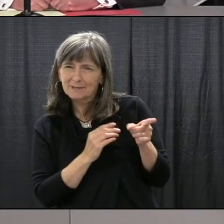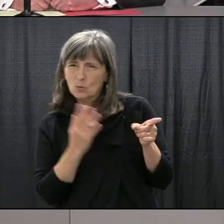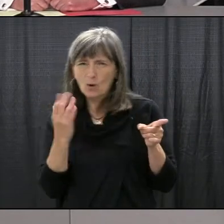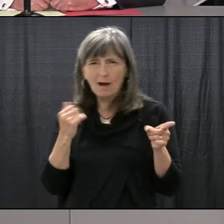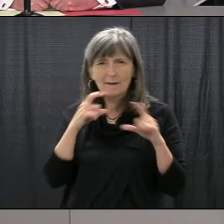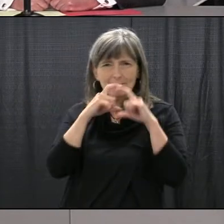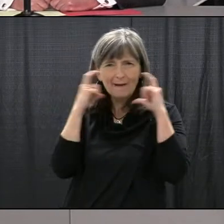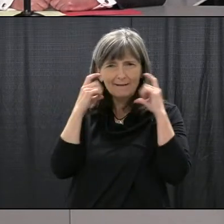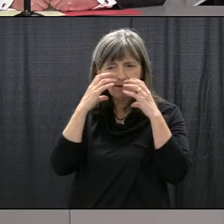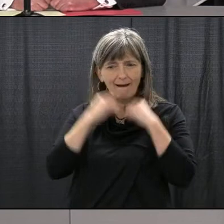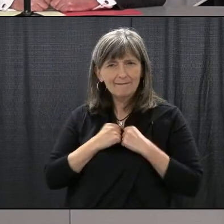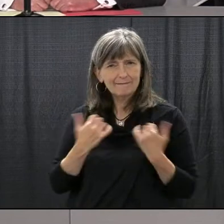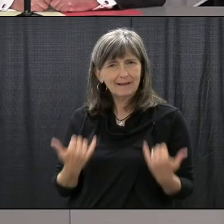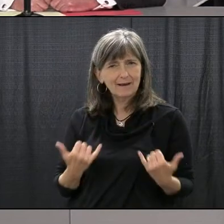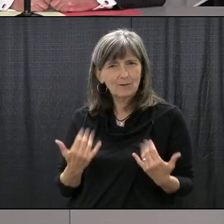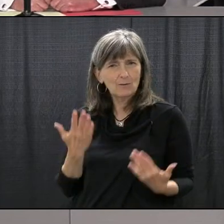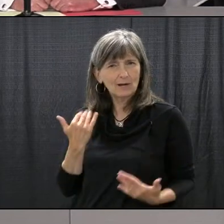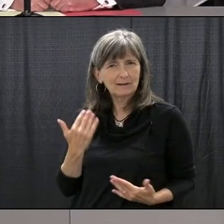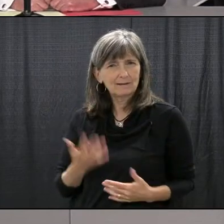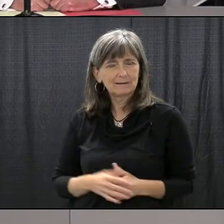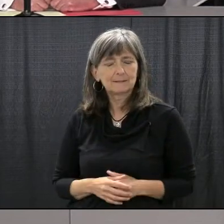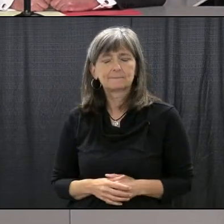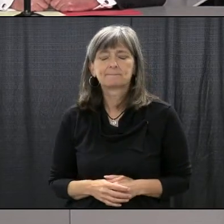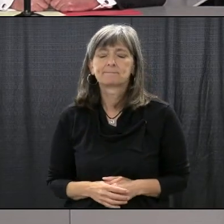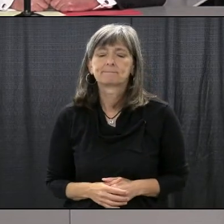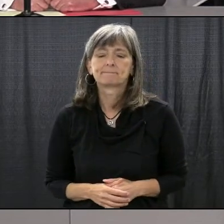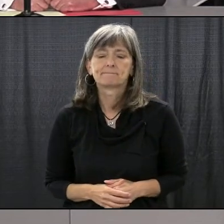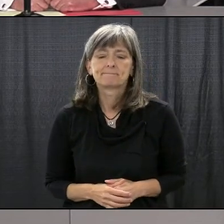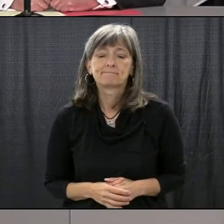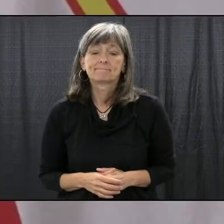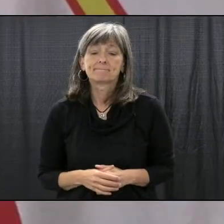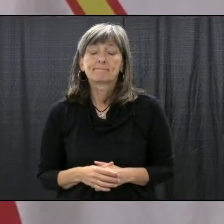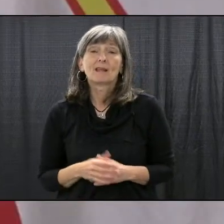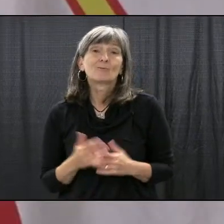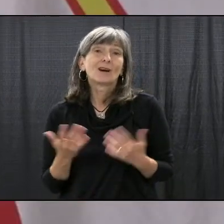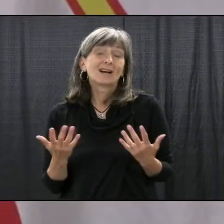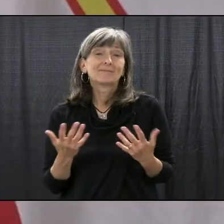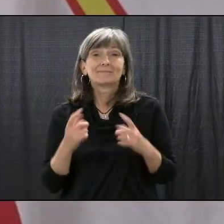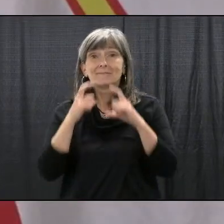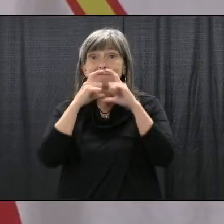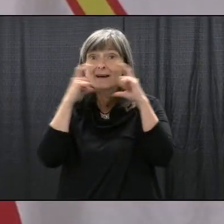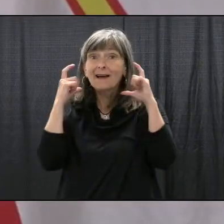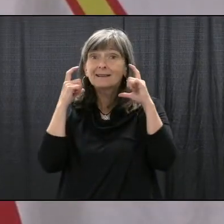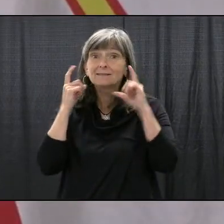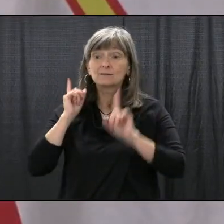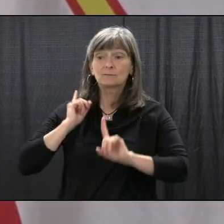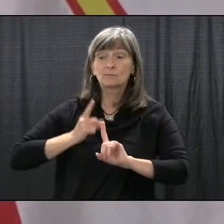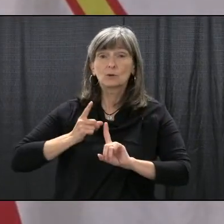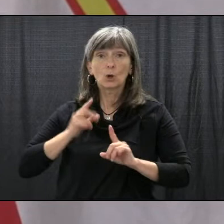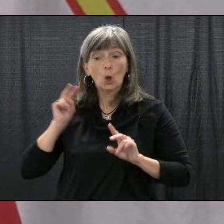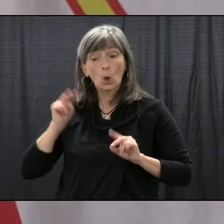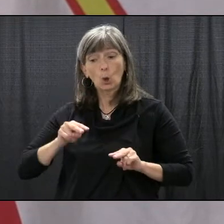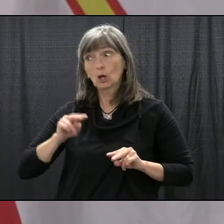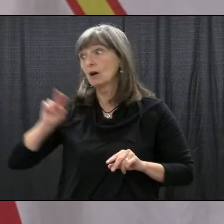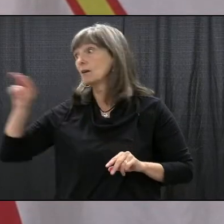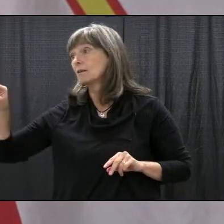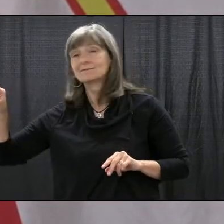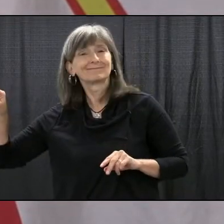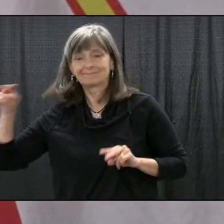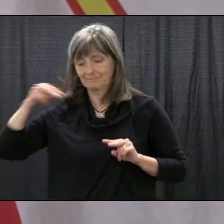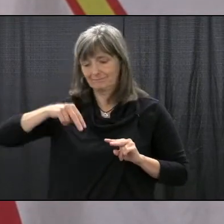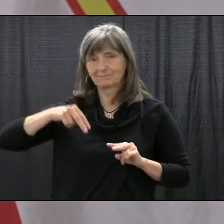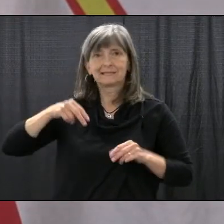sense now to drop mandatory masks? So what we're looking at with the masking really is our own epidemiology, and right now that is